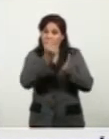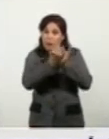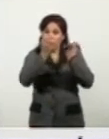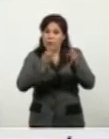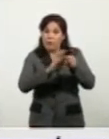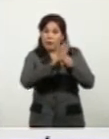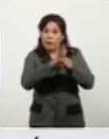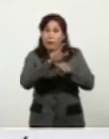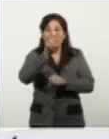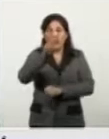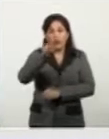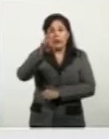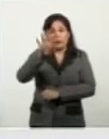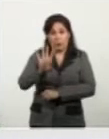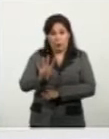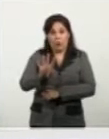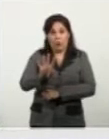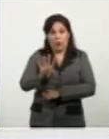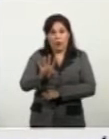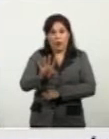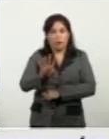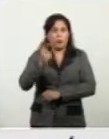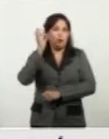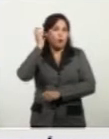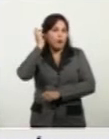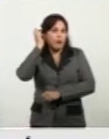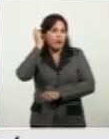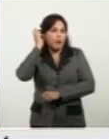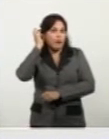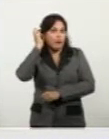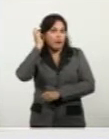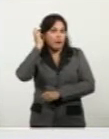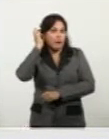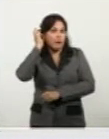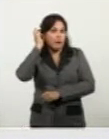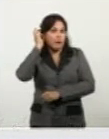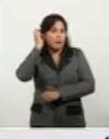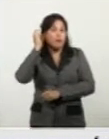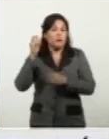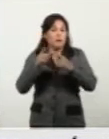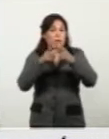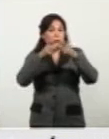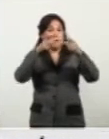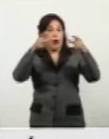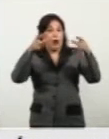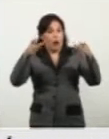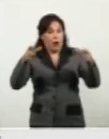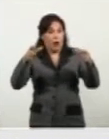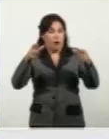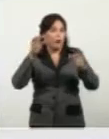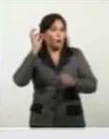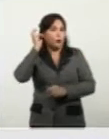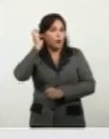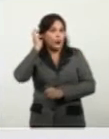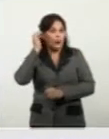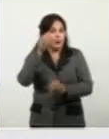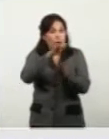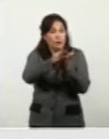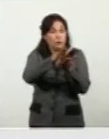male sex, in the male sex, the virus has greater ease in penetrating the cells. But in